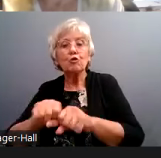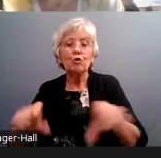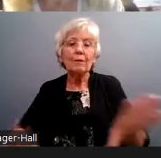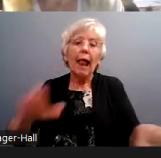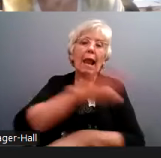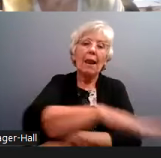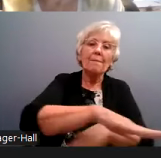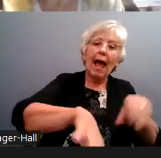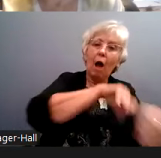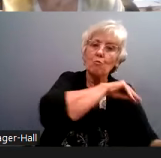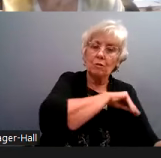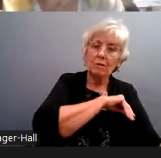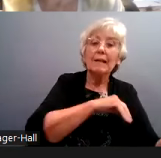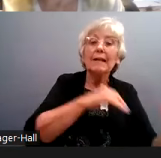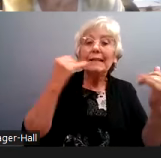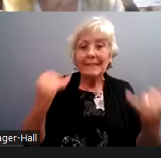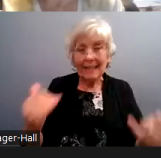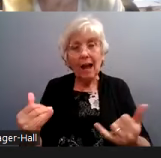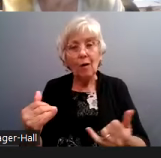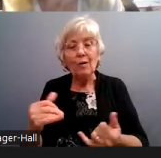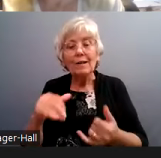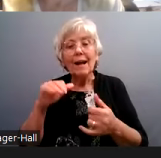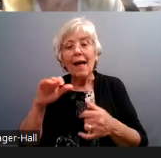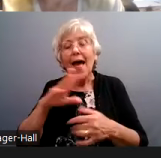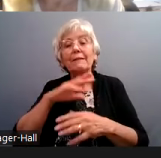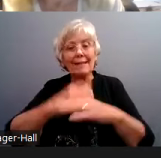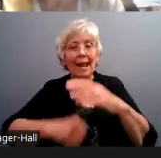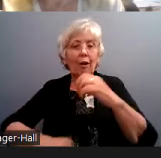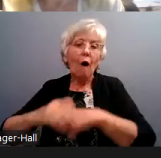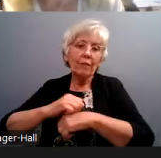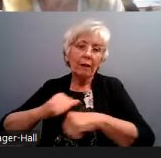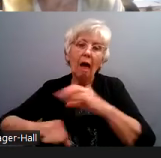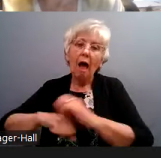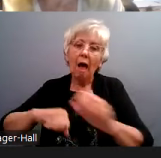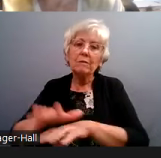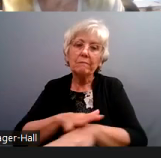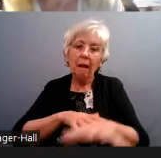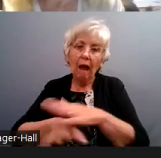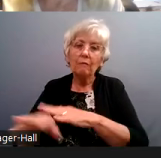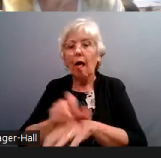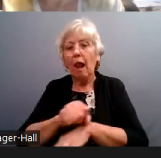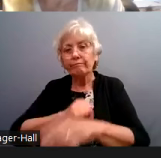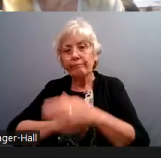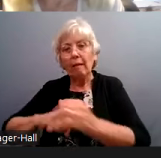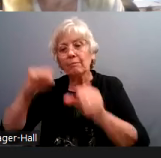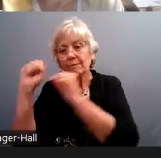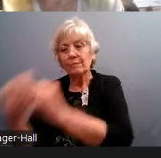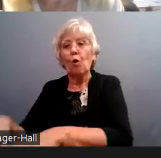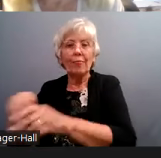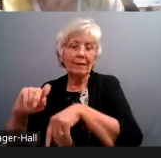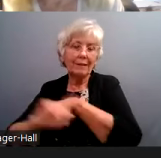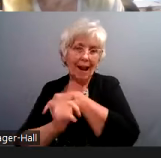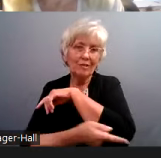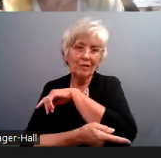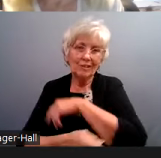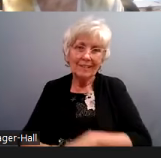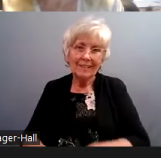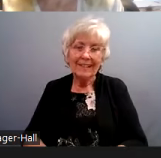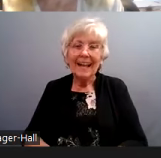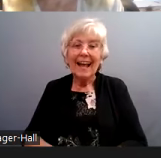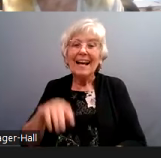then you take off your gloves and put them in the trash. So it's a little bit of some coordination,